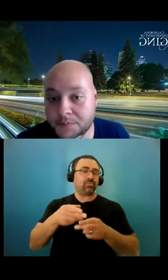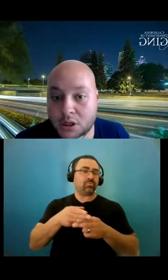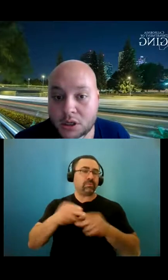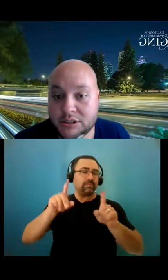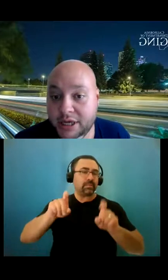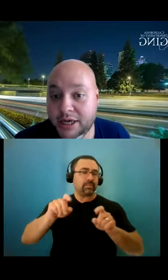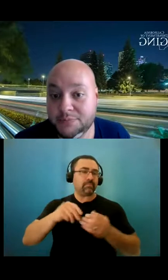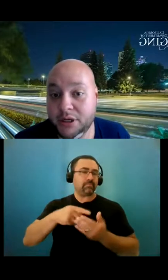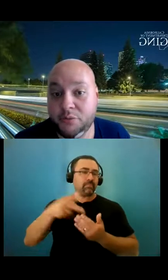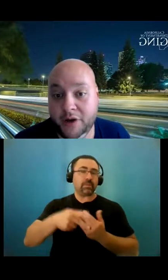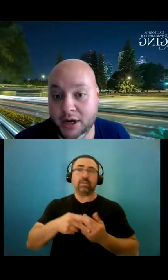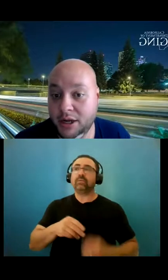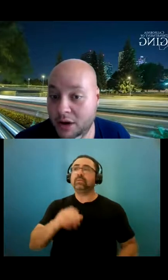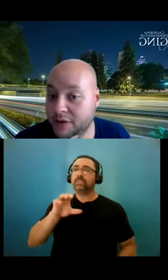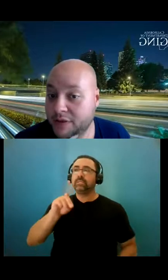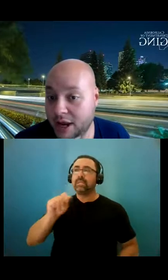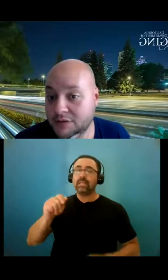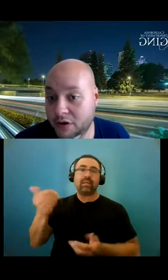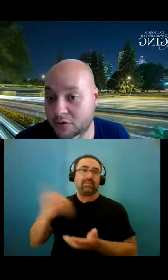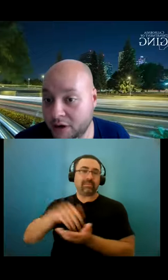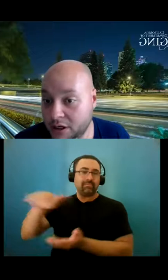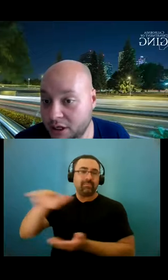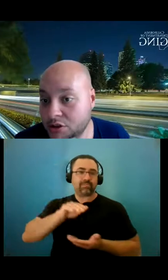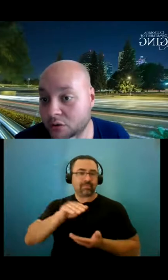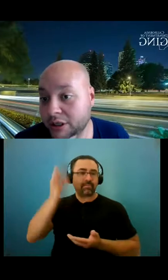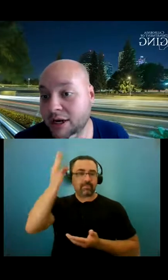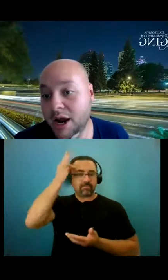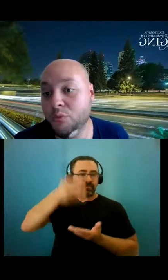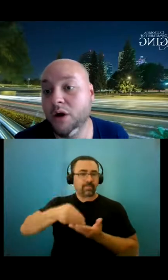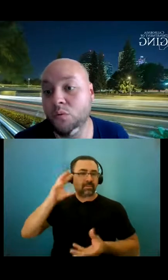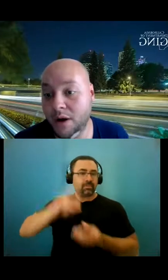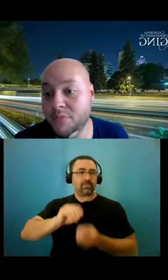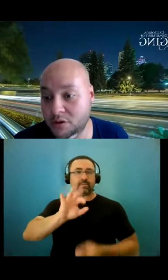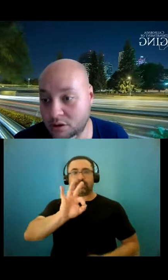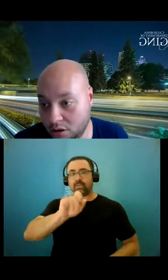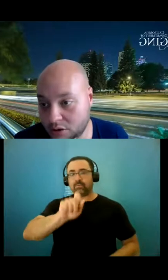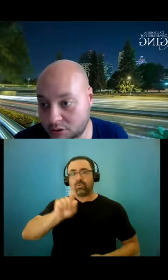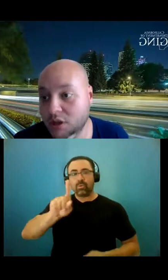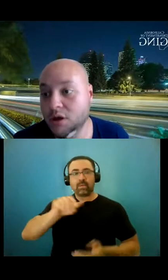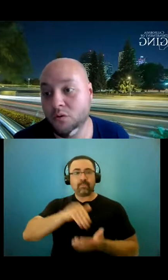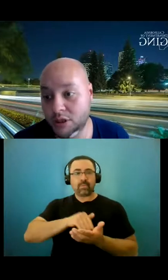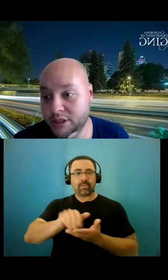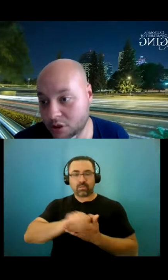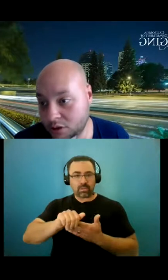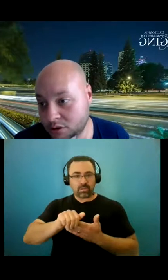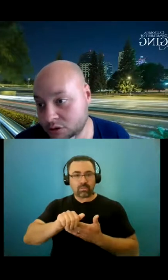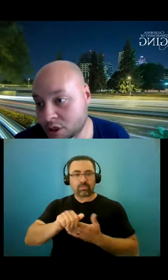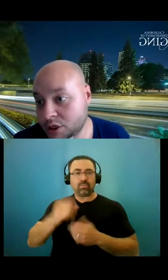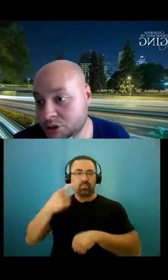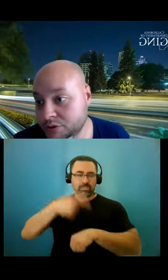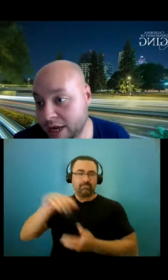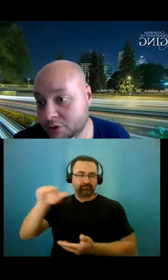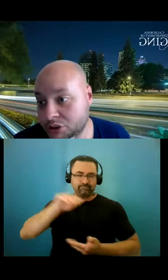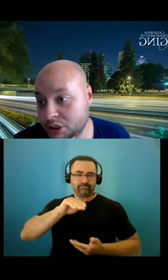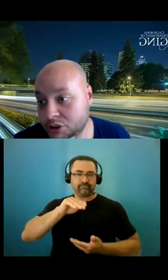adults. CDA has been provided again with enhanced federal funding totaling $9.1 million in one-time dollars